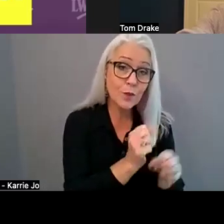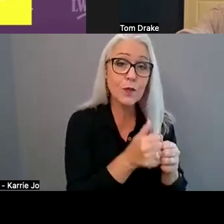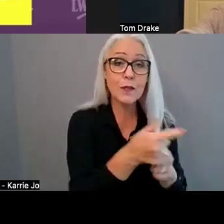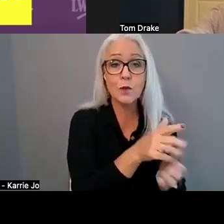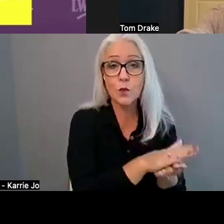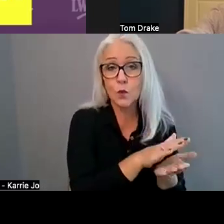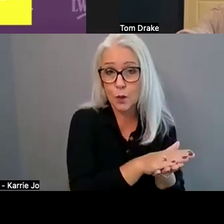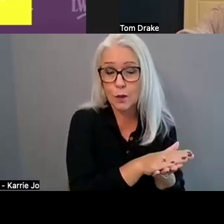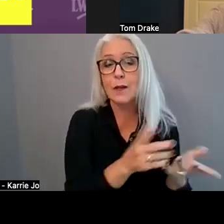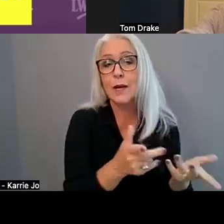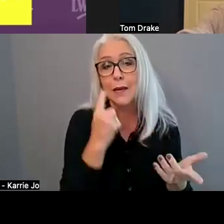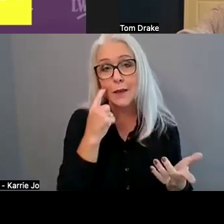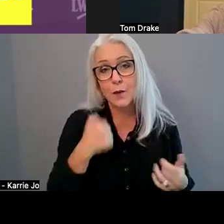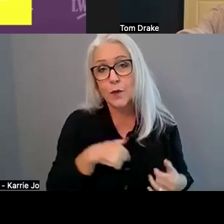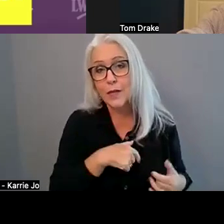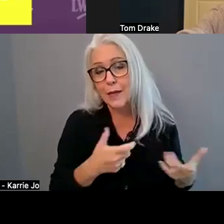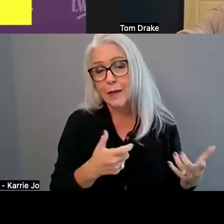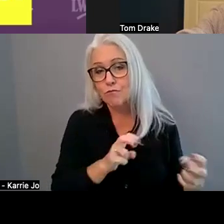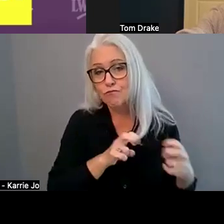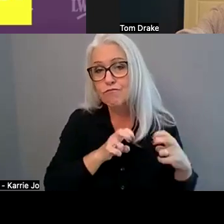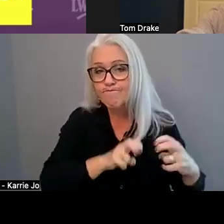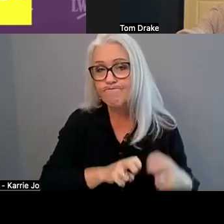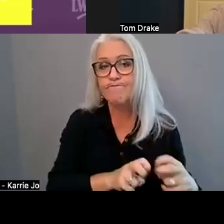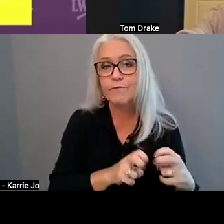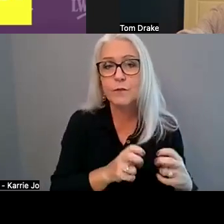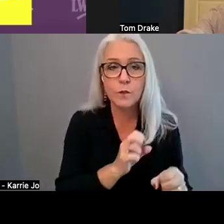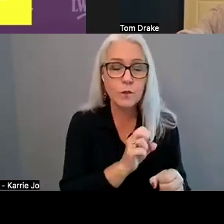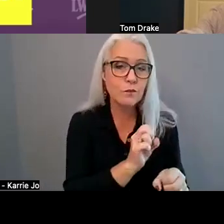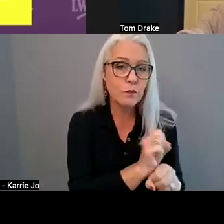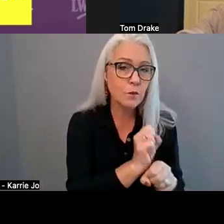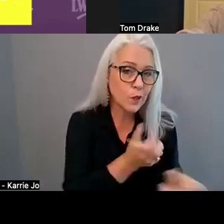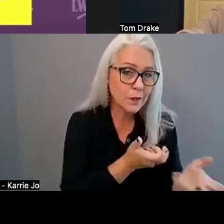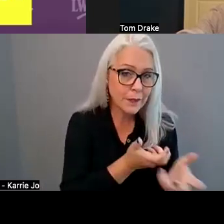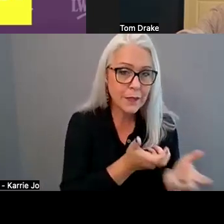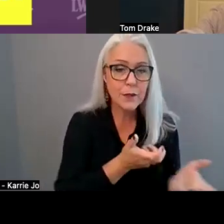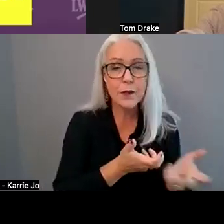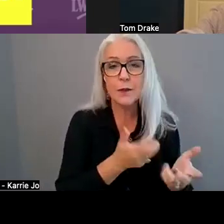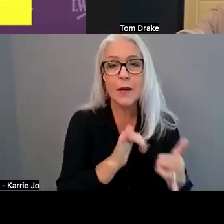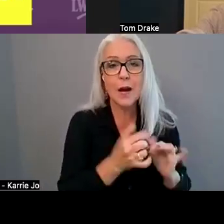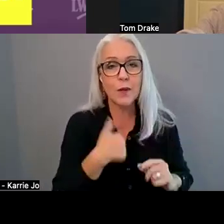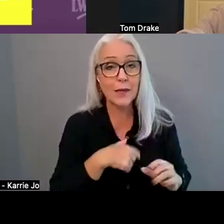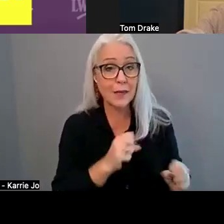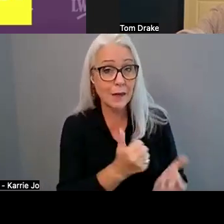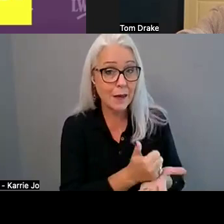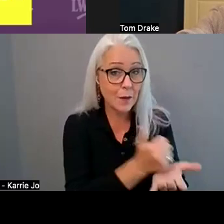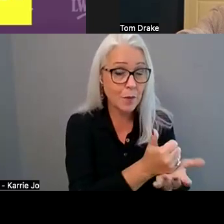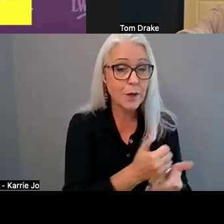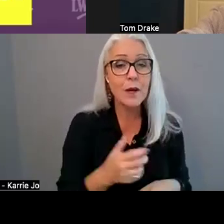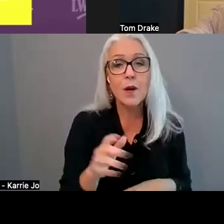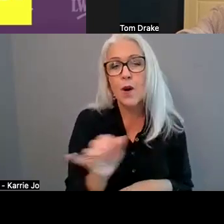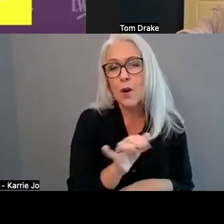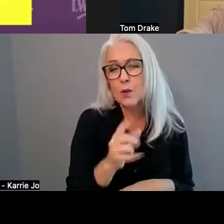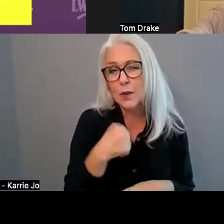that we should sit down and research how the village can help. But similar to the last answer, I think we also just need to be very, very